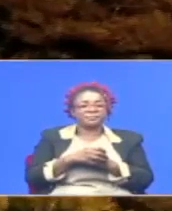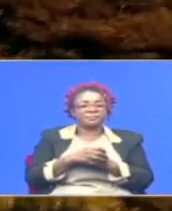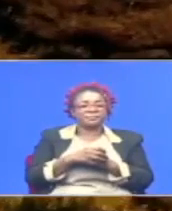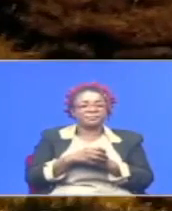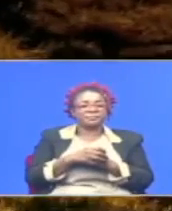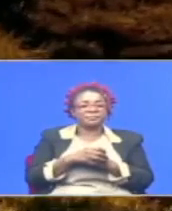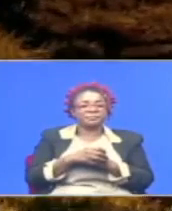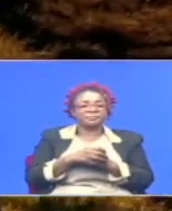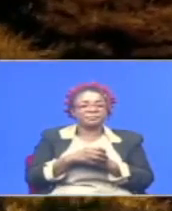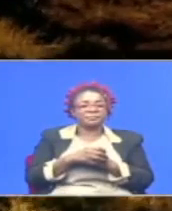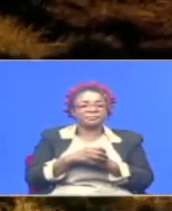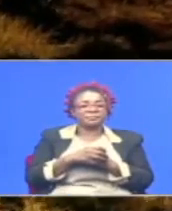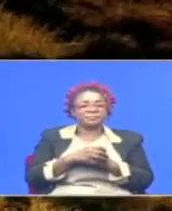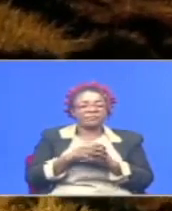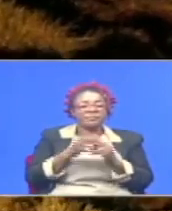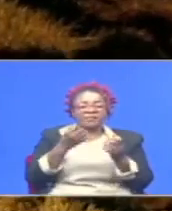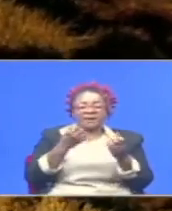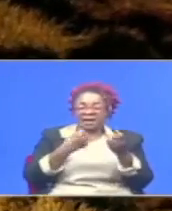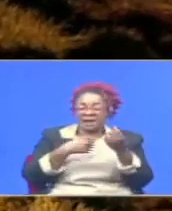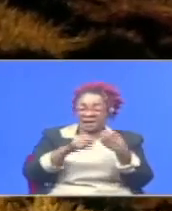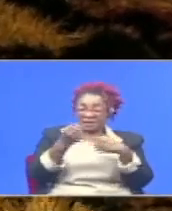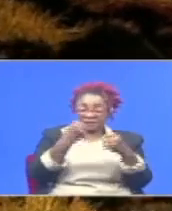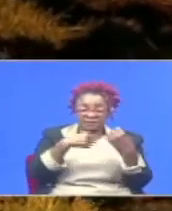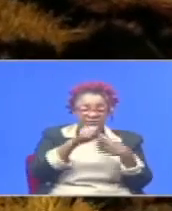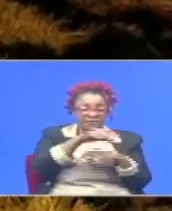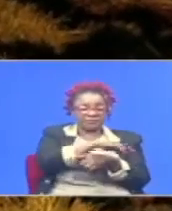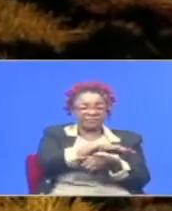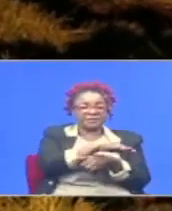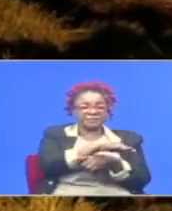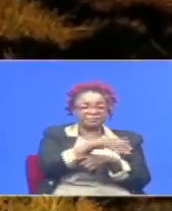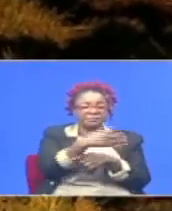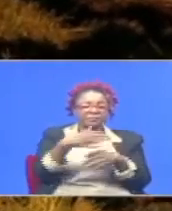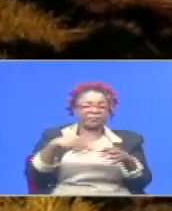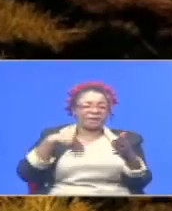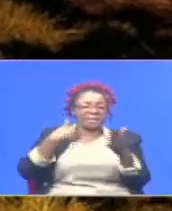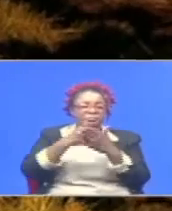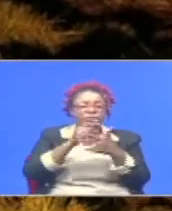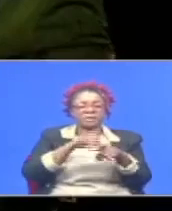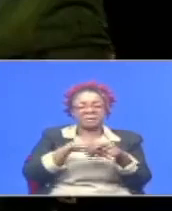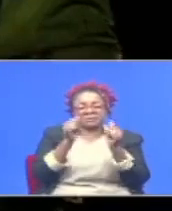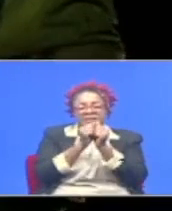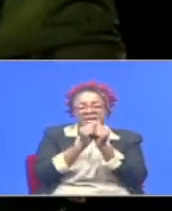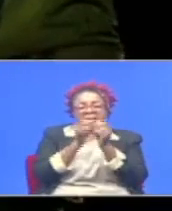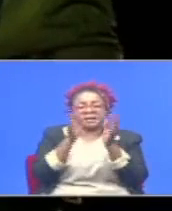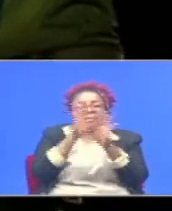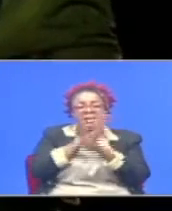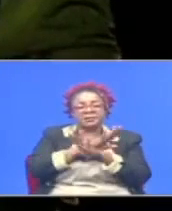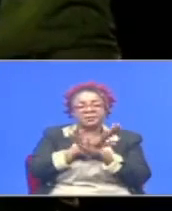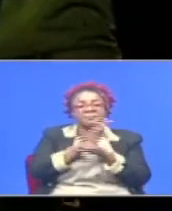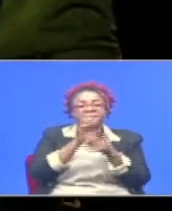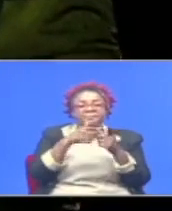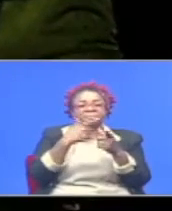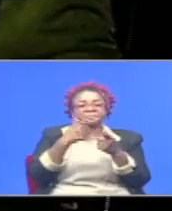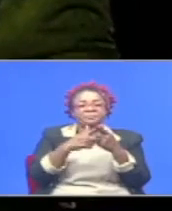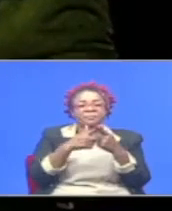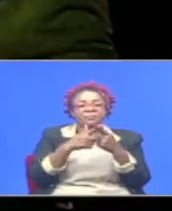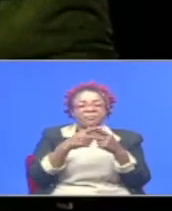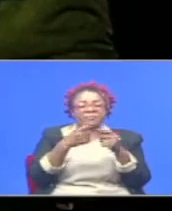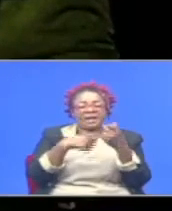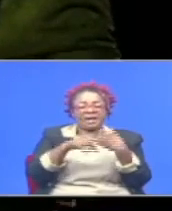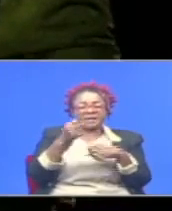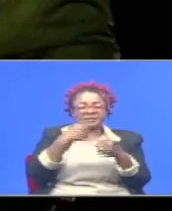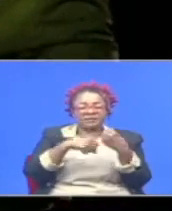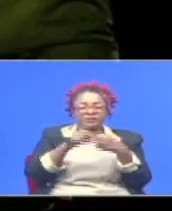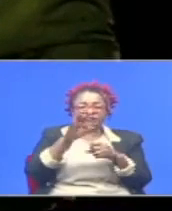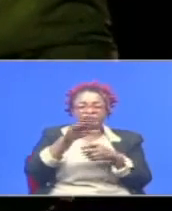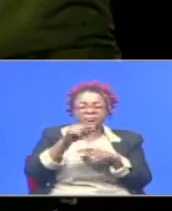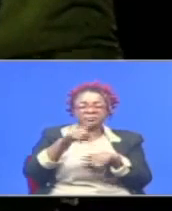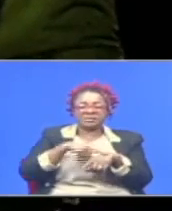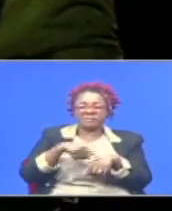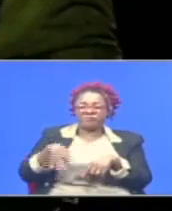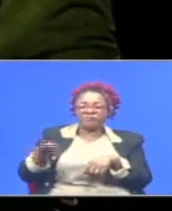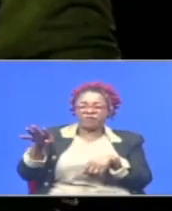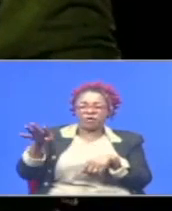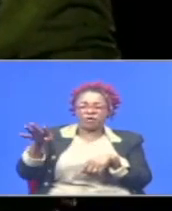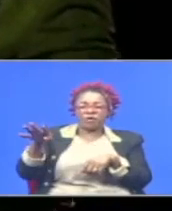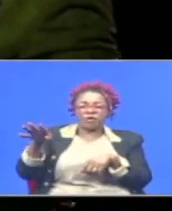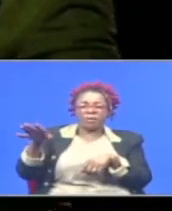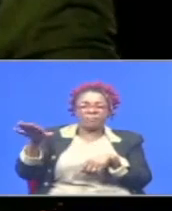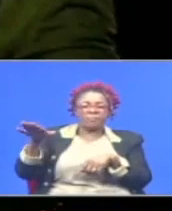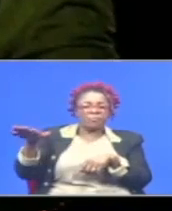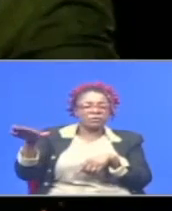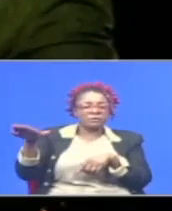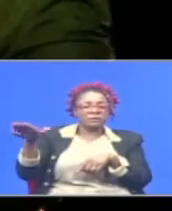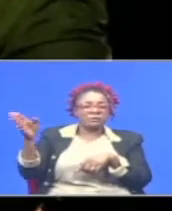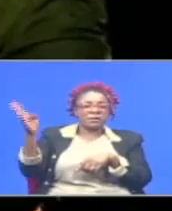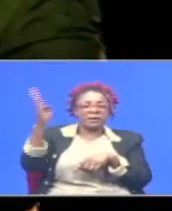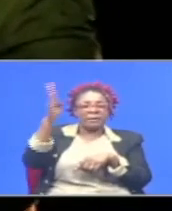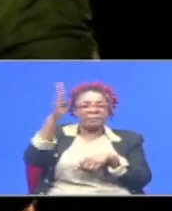They are active in the evening, maybe up to 10 in the night. And then they are also active like from 4 a.m. up